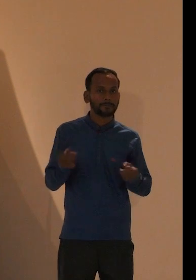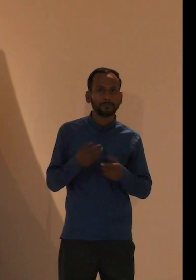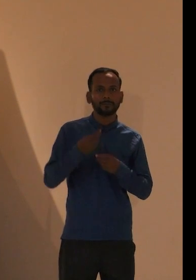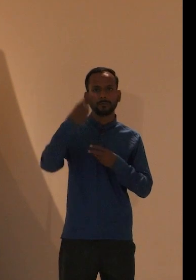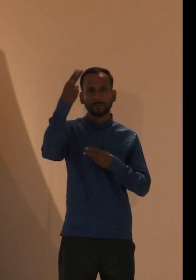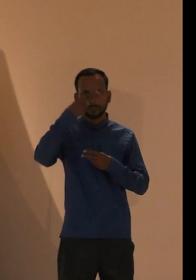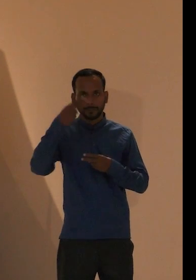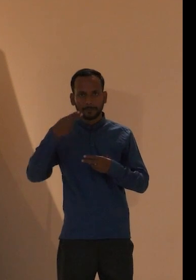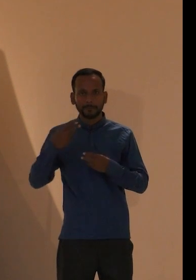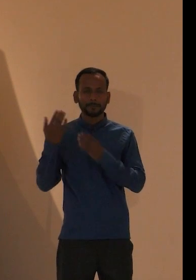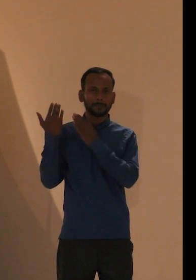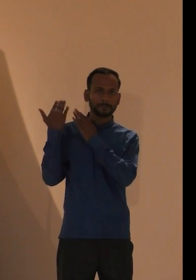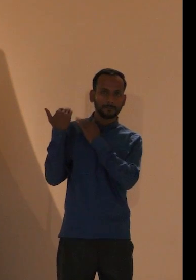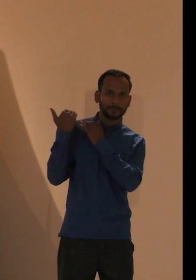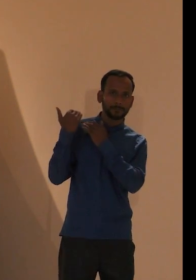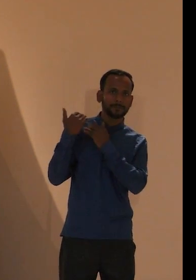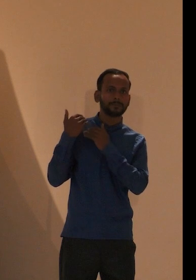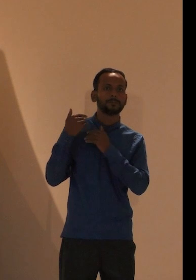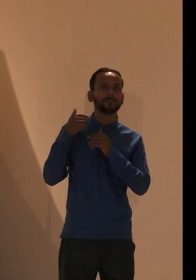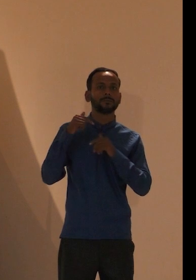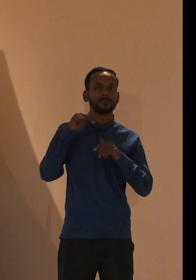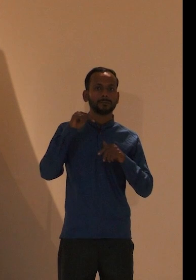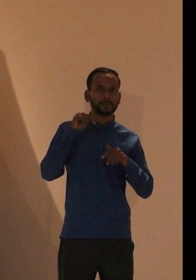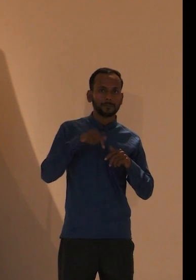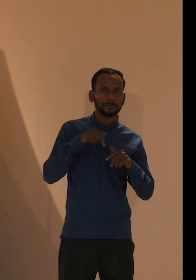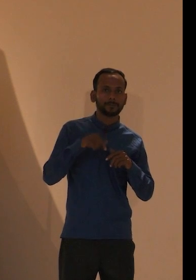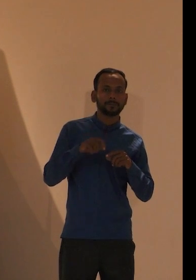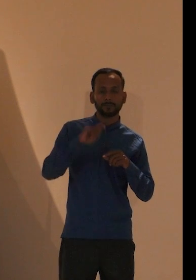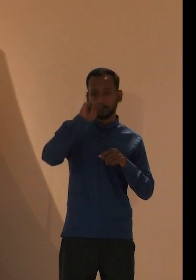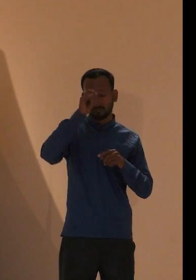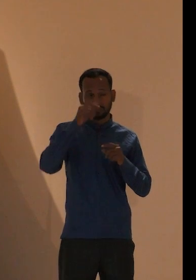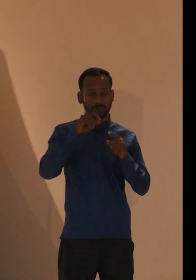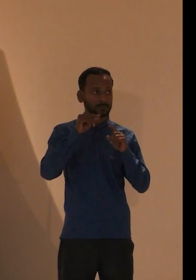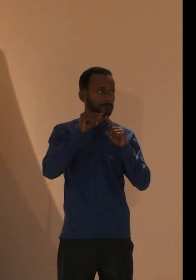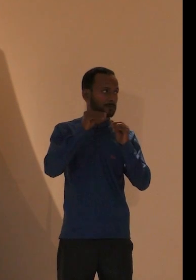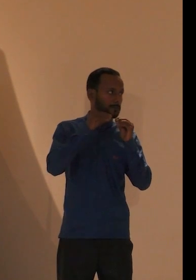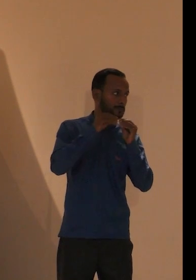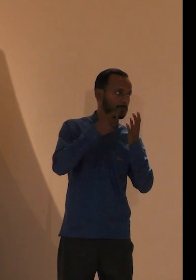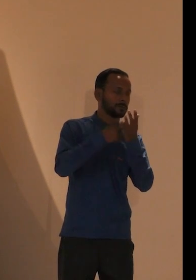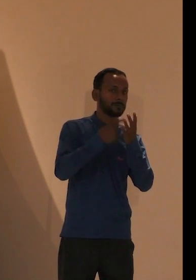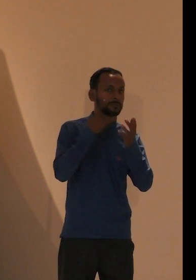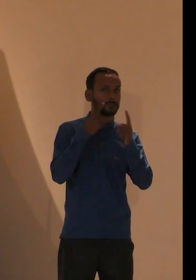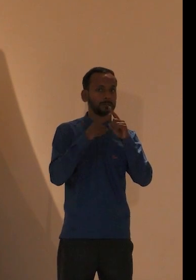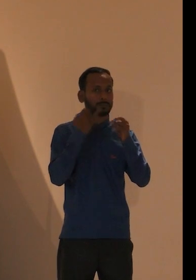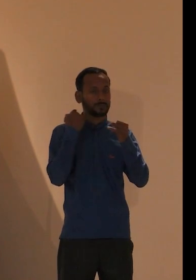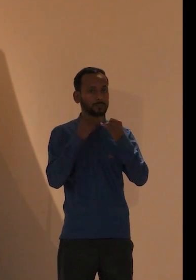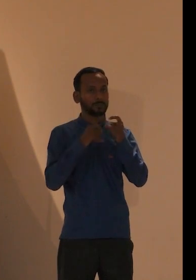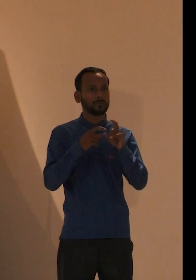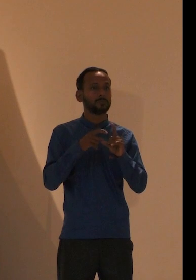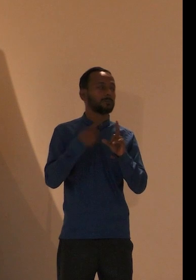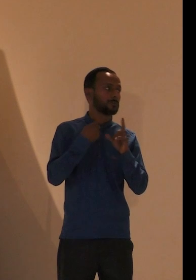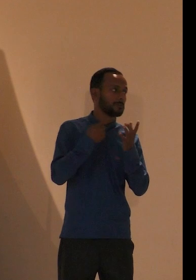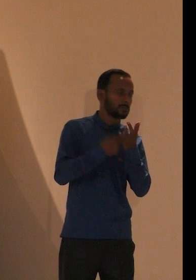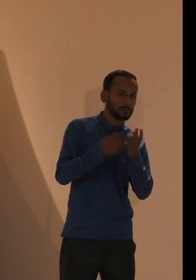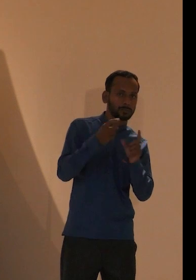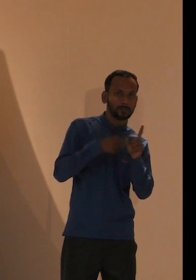paintings and busts of, on the one hand, on the British side, of the royal family, of